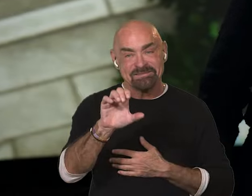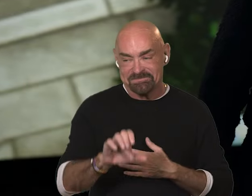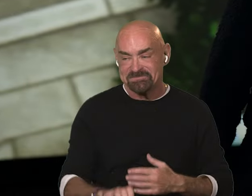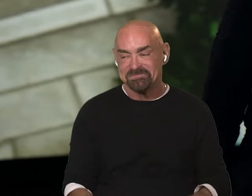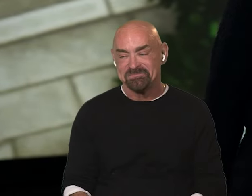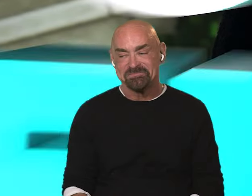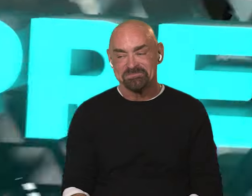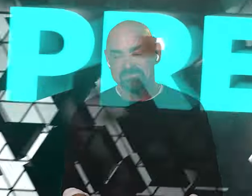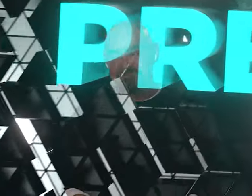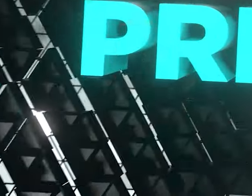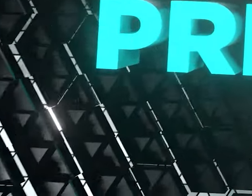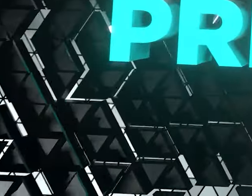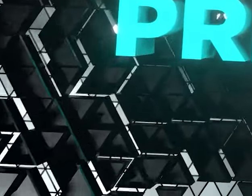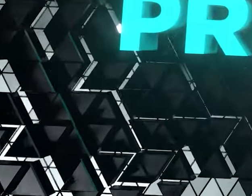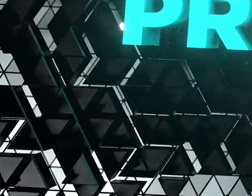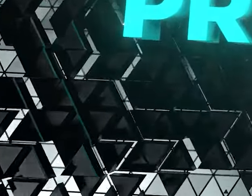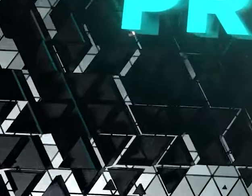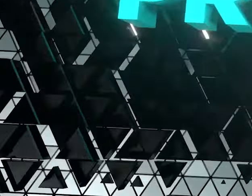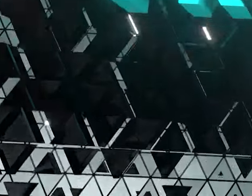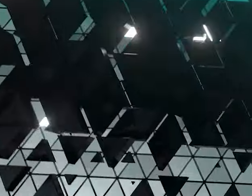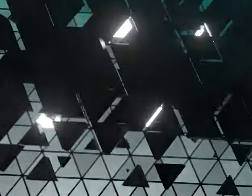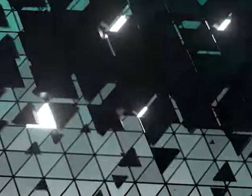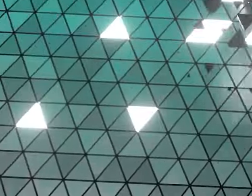Just 1 second.